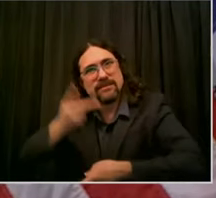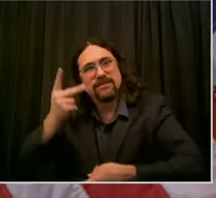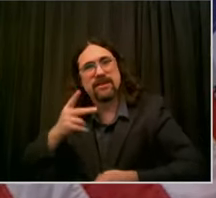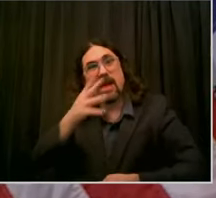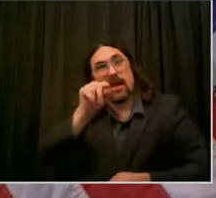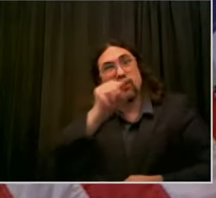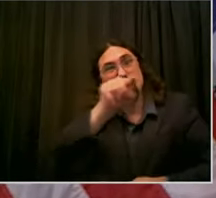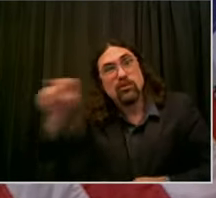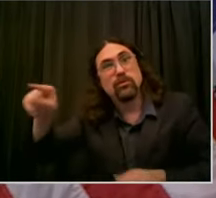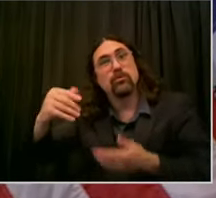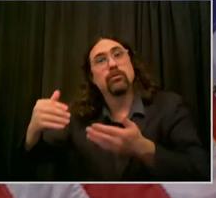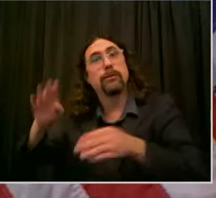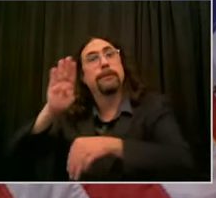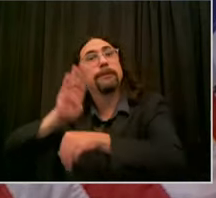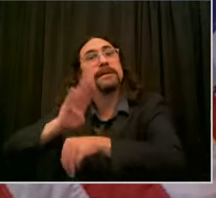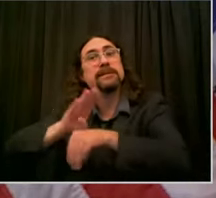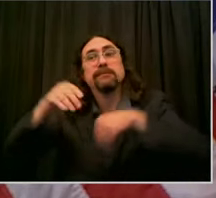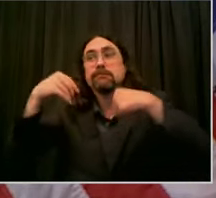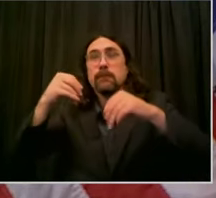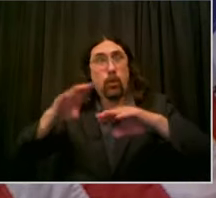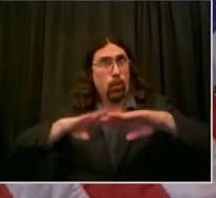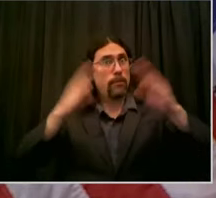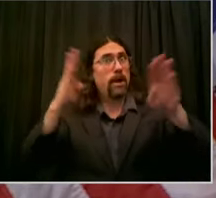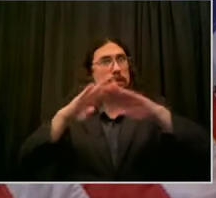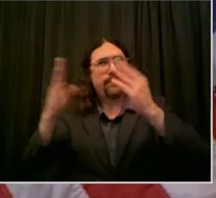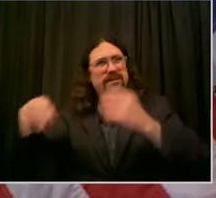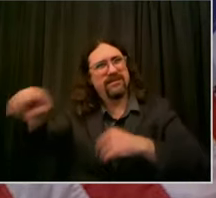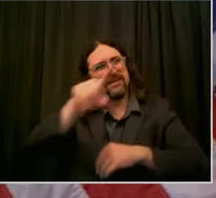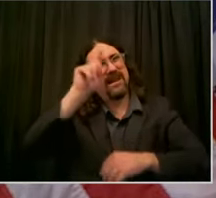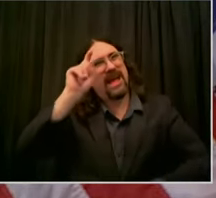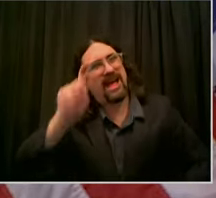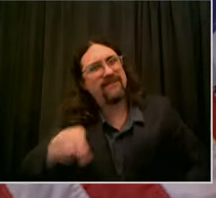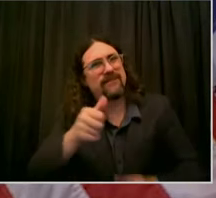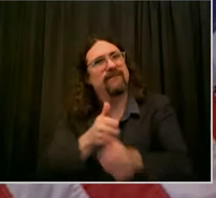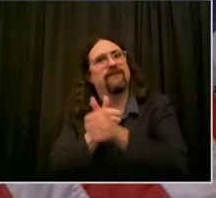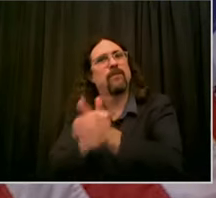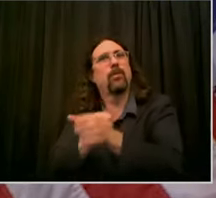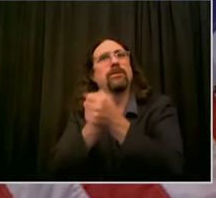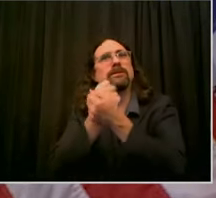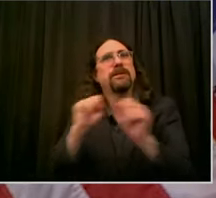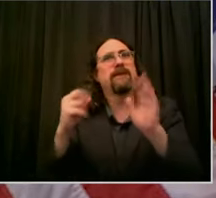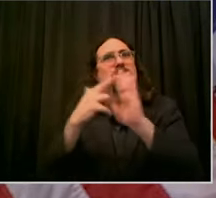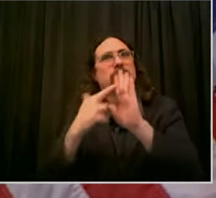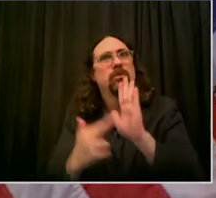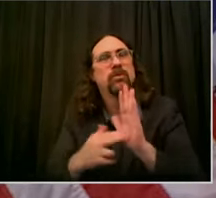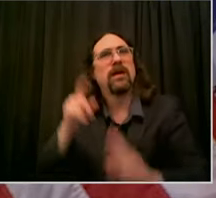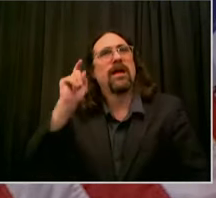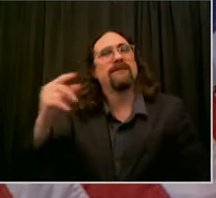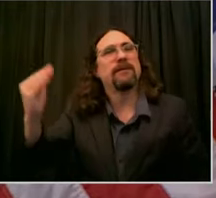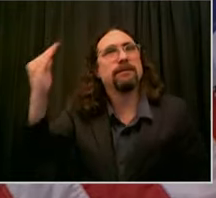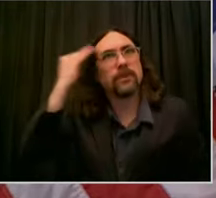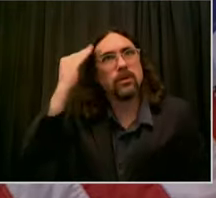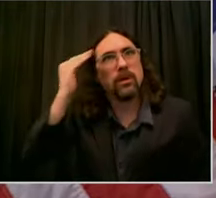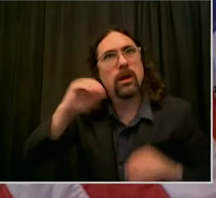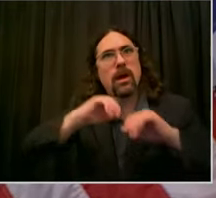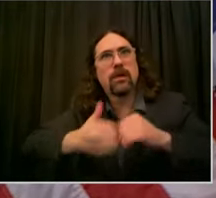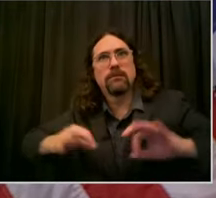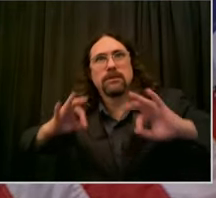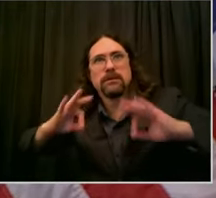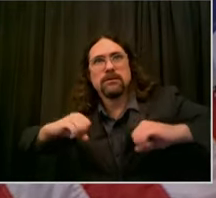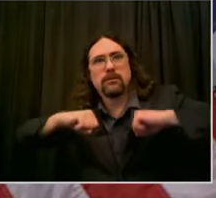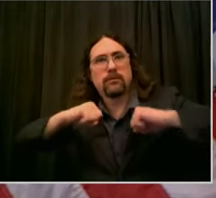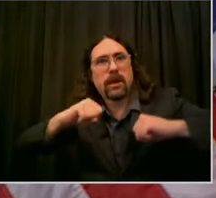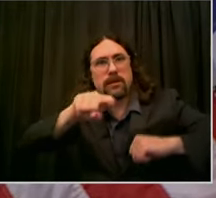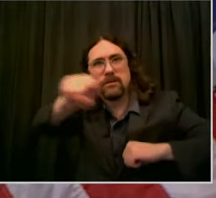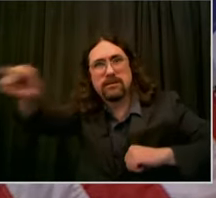push against the disease simultaneously. But we will be vigilant. On the question of NYPD, I